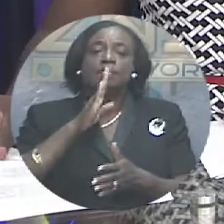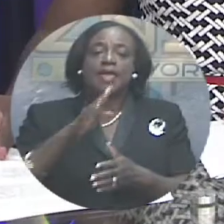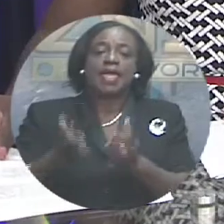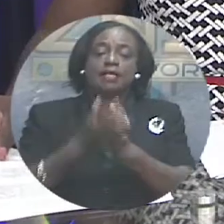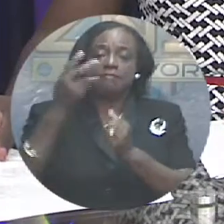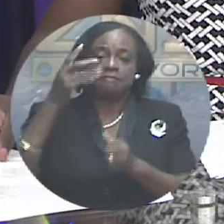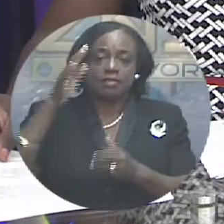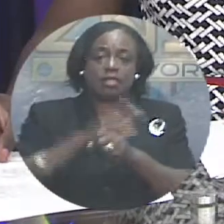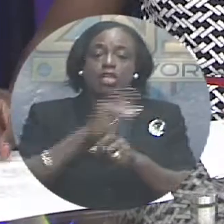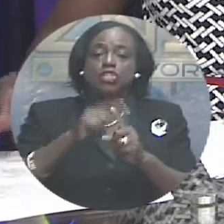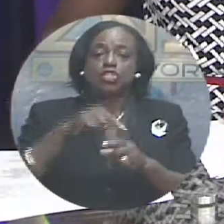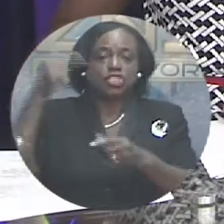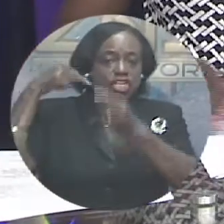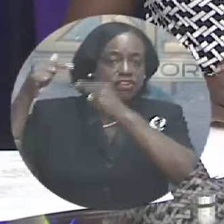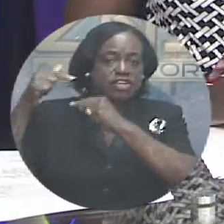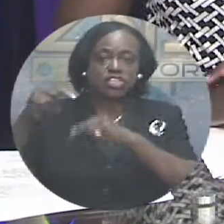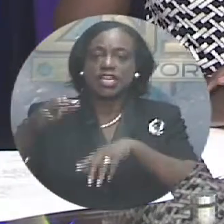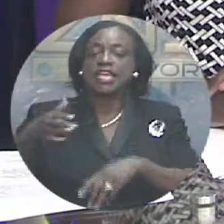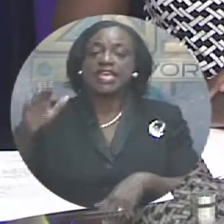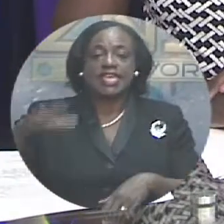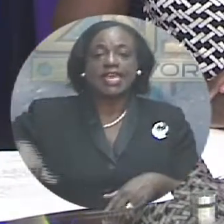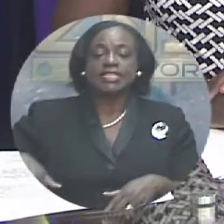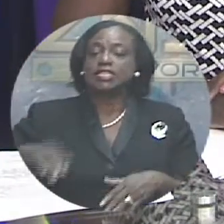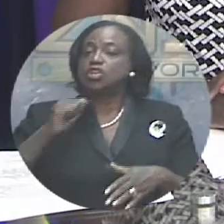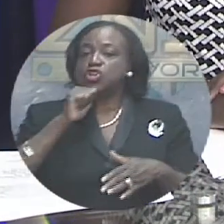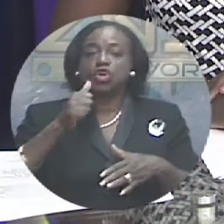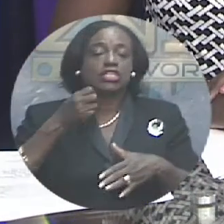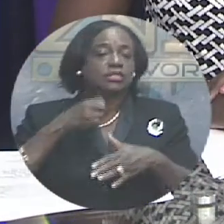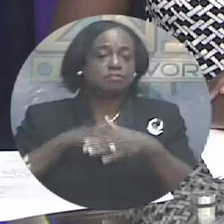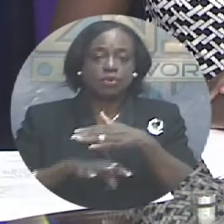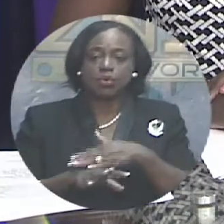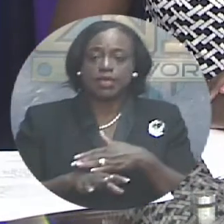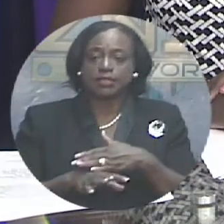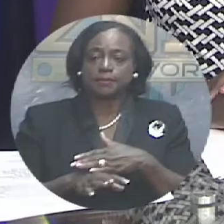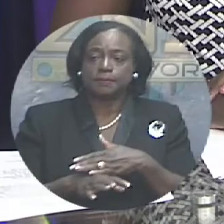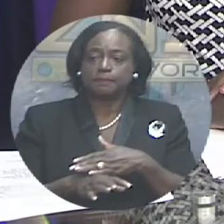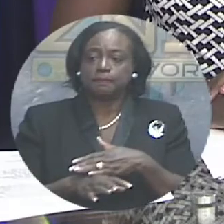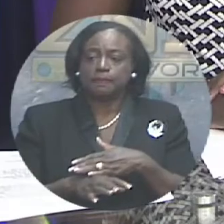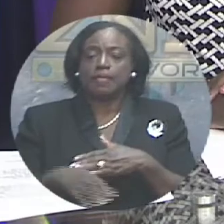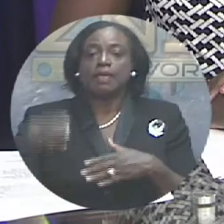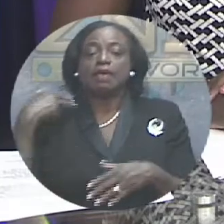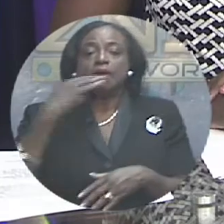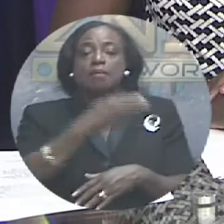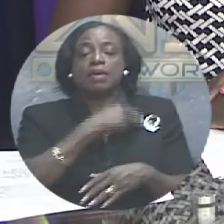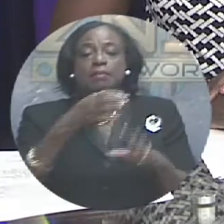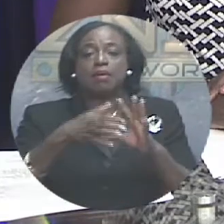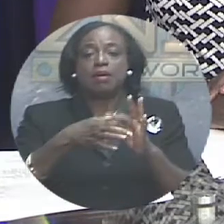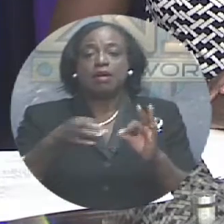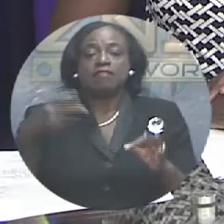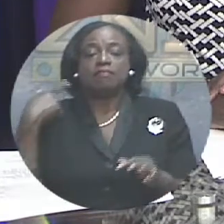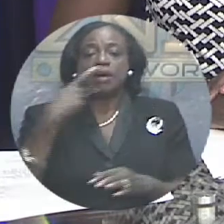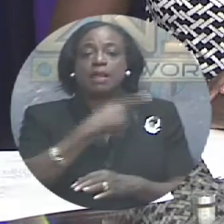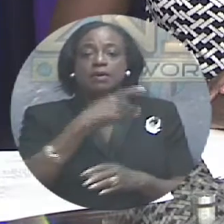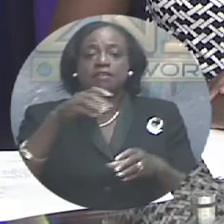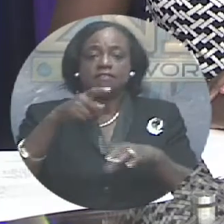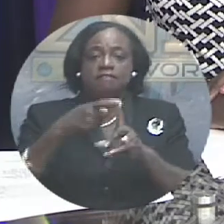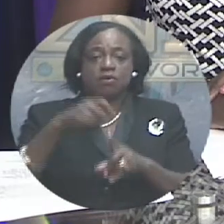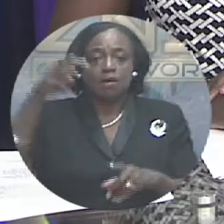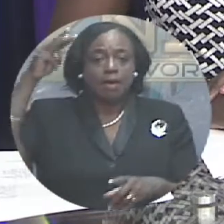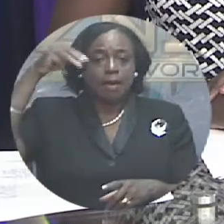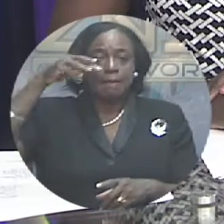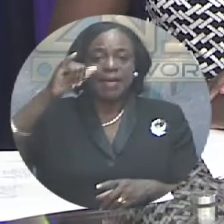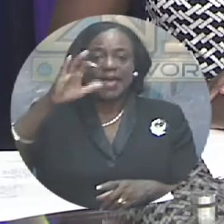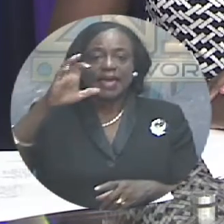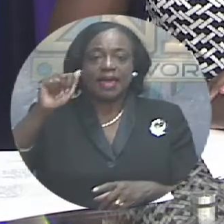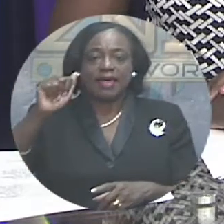Just days before Bahamians go to the polls, Minister of Agriculture and Marine Resources and a Member of Parliament for Macau, the Honorable V. Alfred Gray,